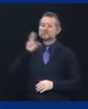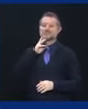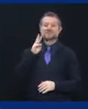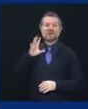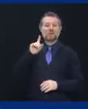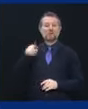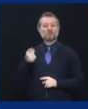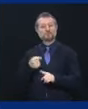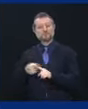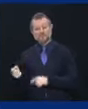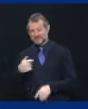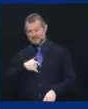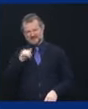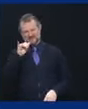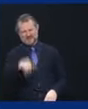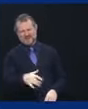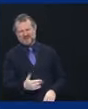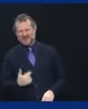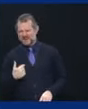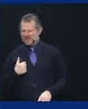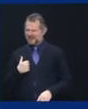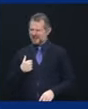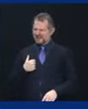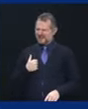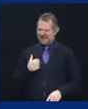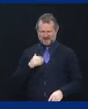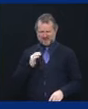That's the allocation.